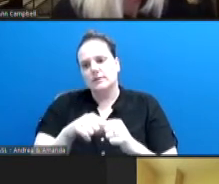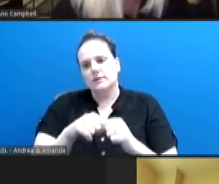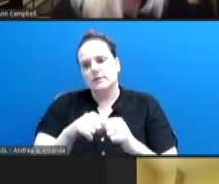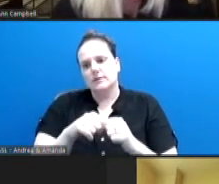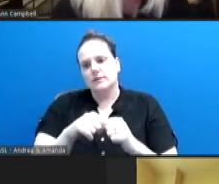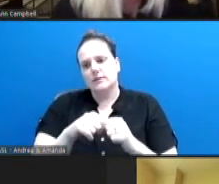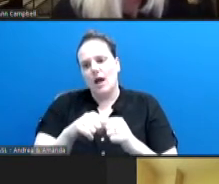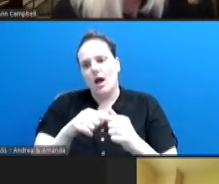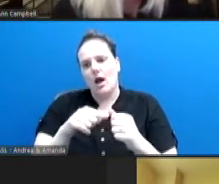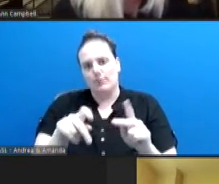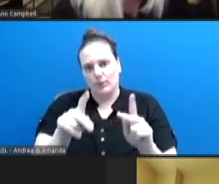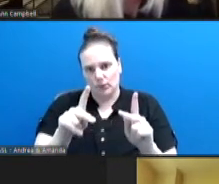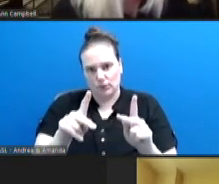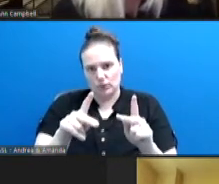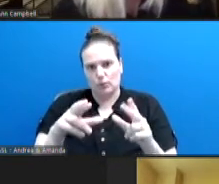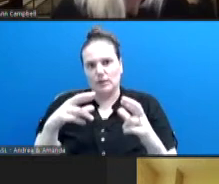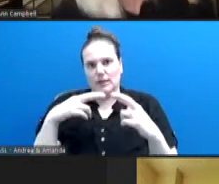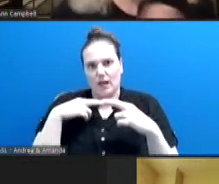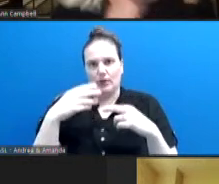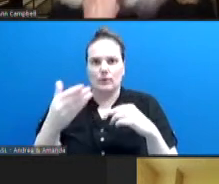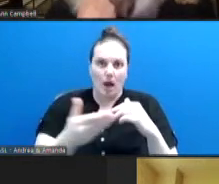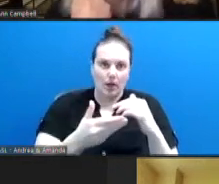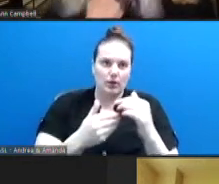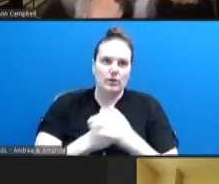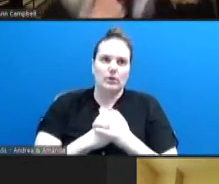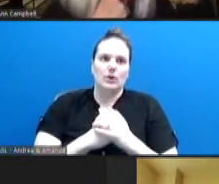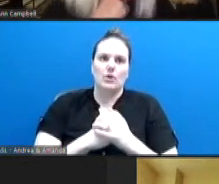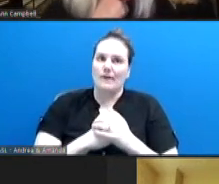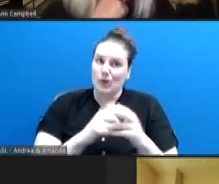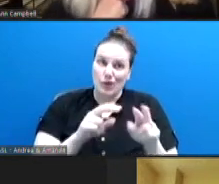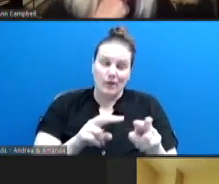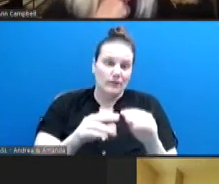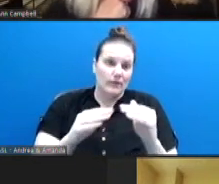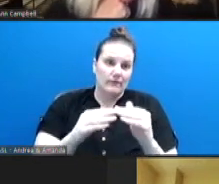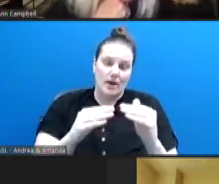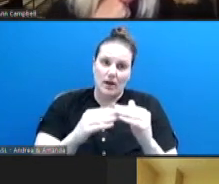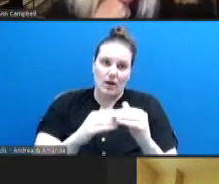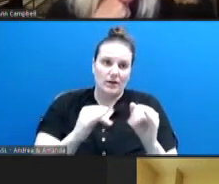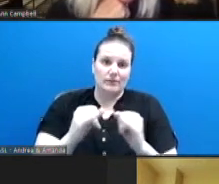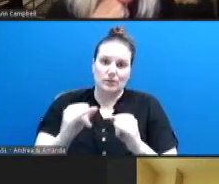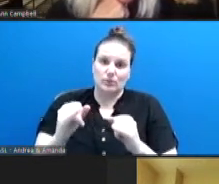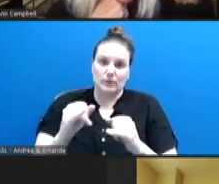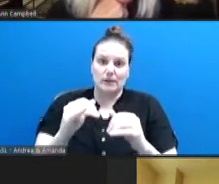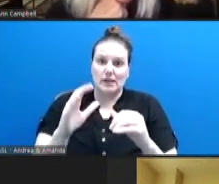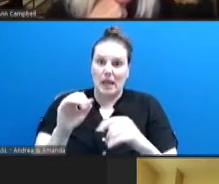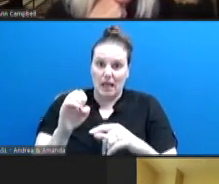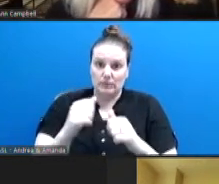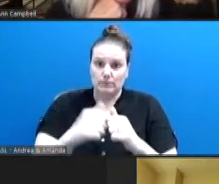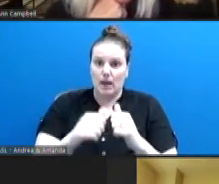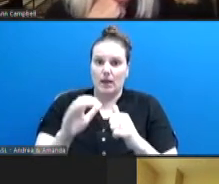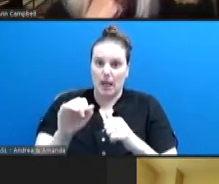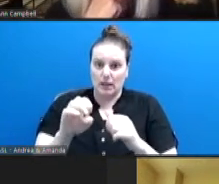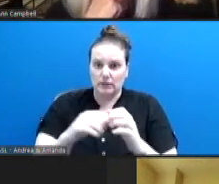for this opportunity, retire, rehire. I think we'd have to look at it to be fair to the individuals on a case-by-case basis. Okay,